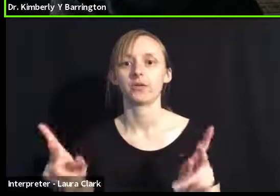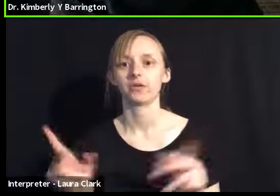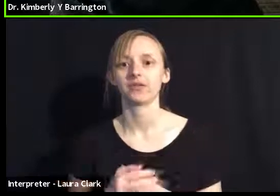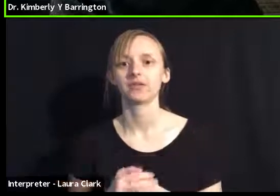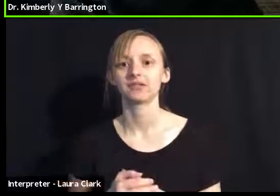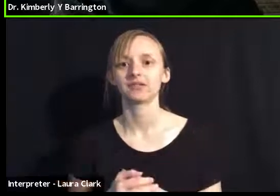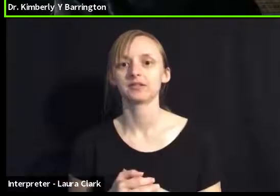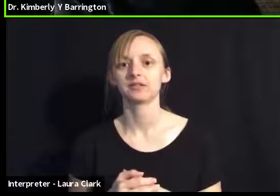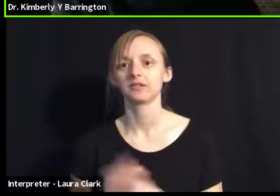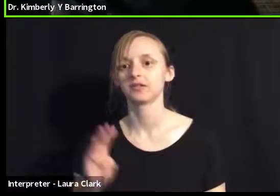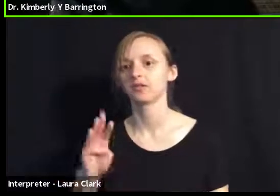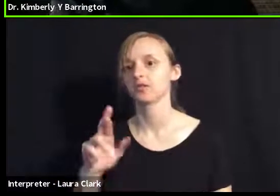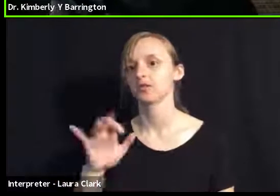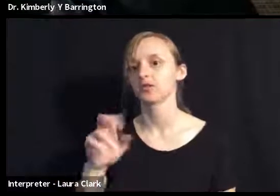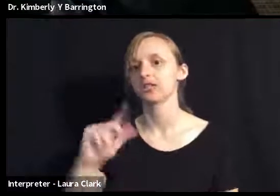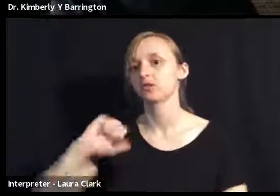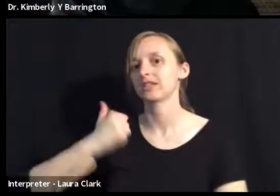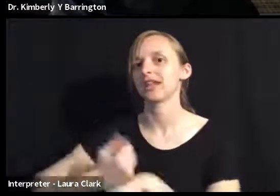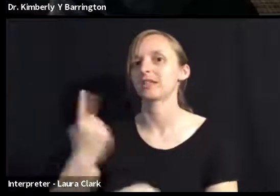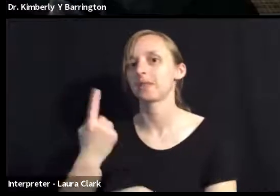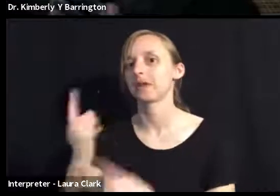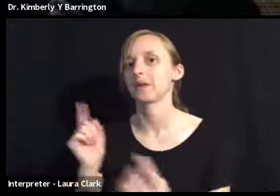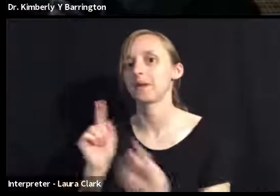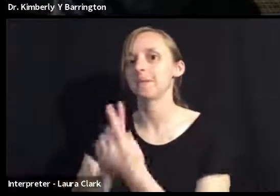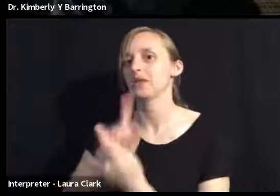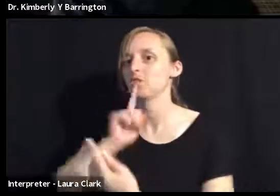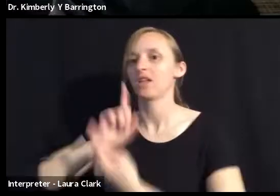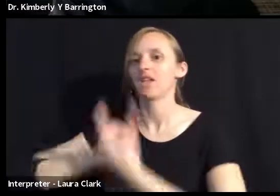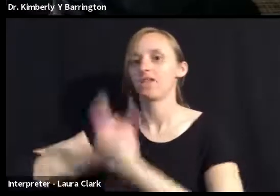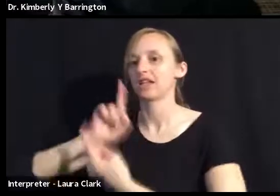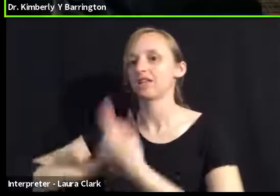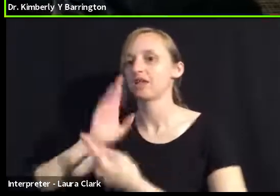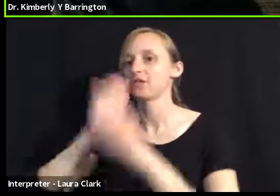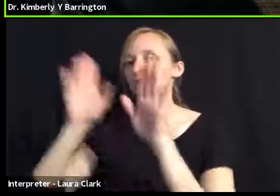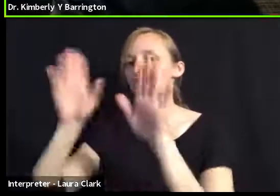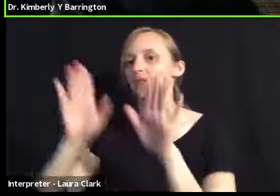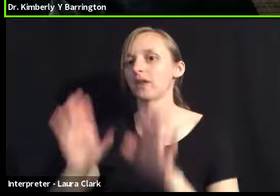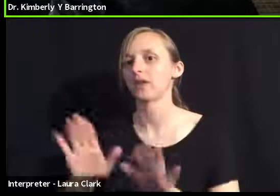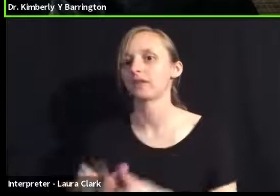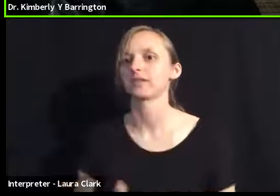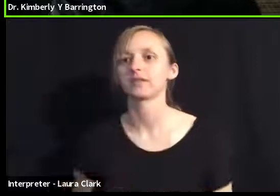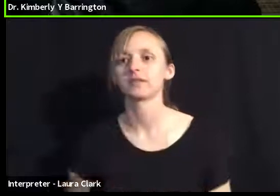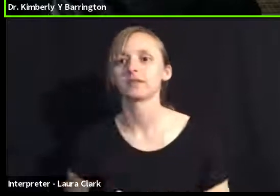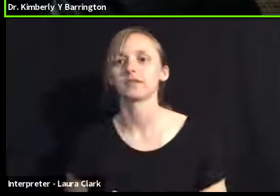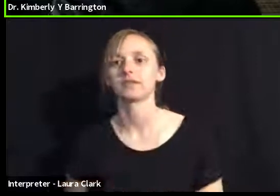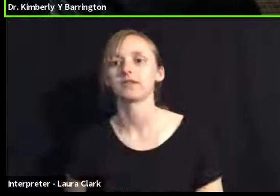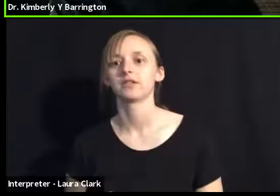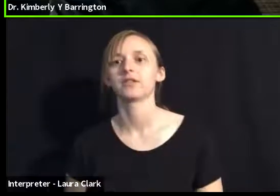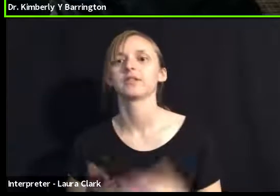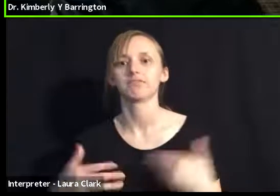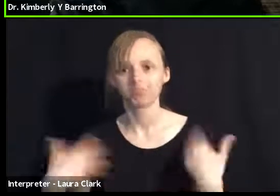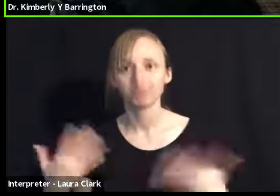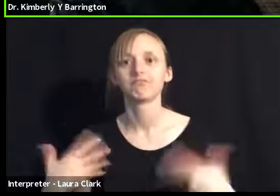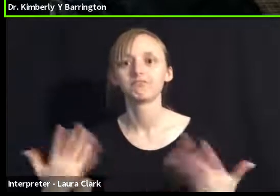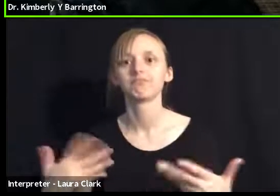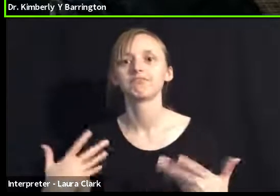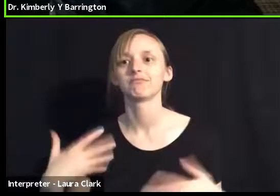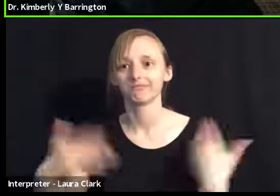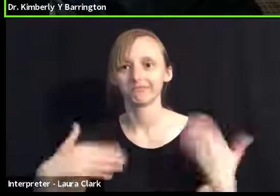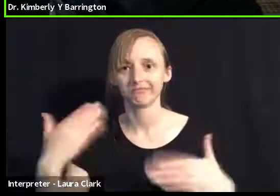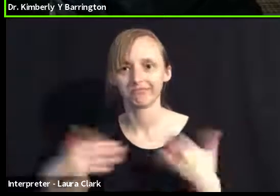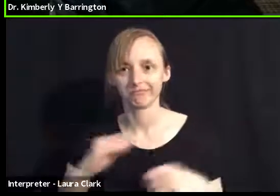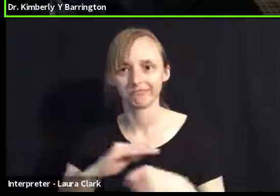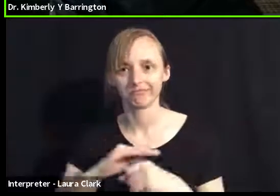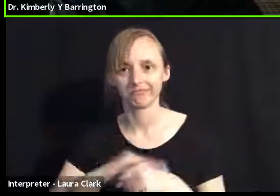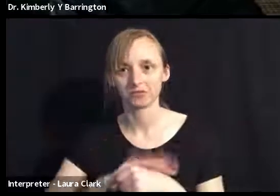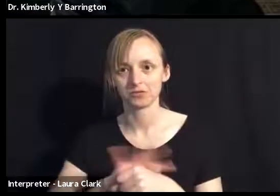set something up so all of us can meet face to face. Absolutely. So come on, Lyle, so we can get on through this and we